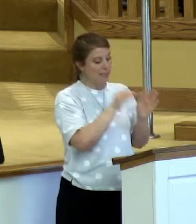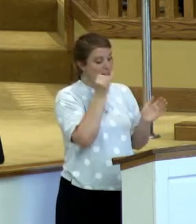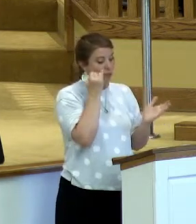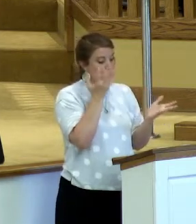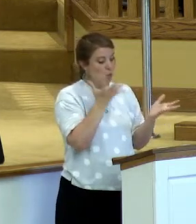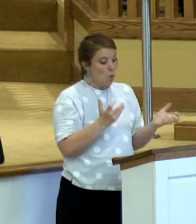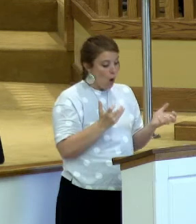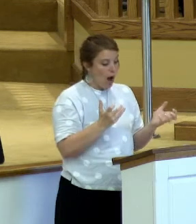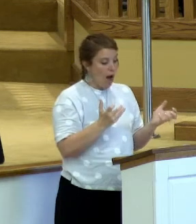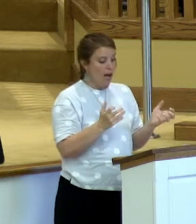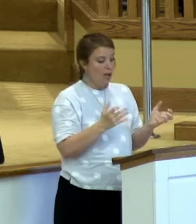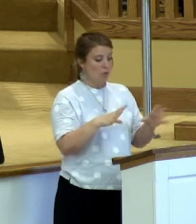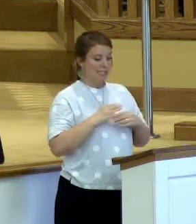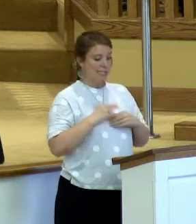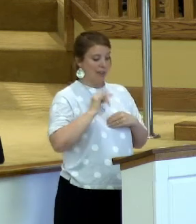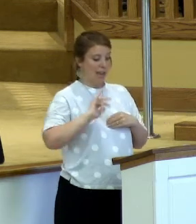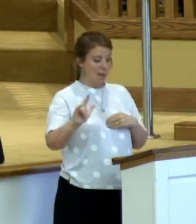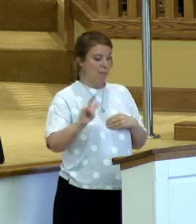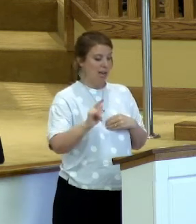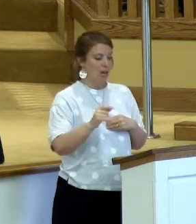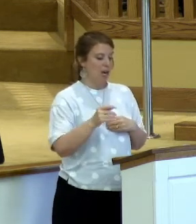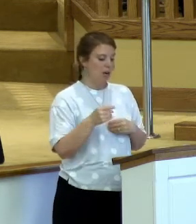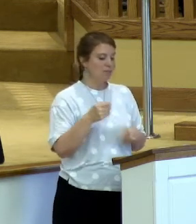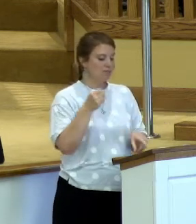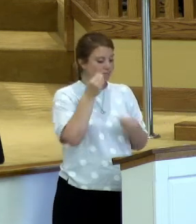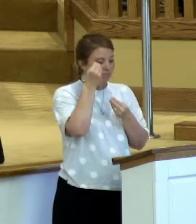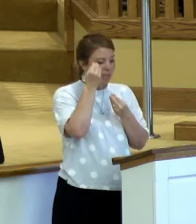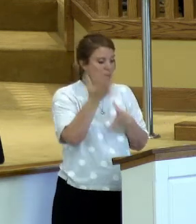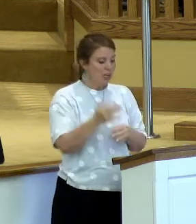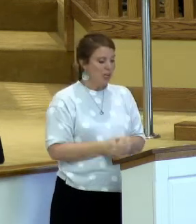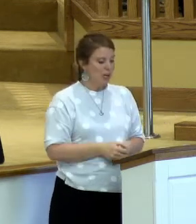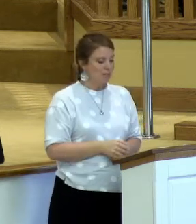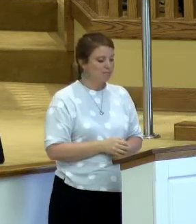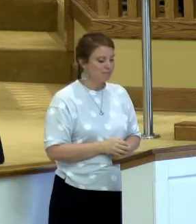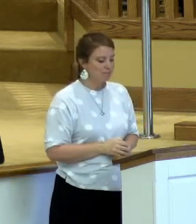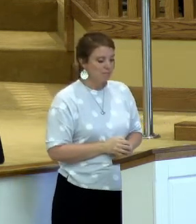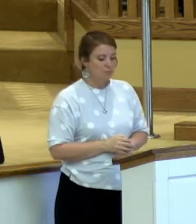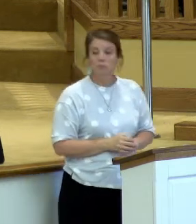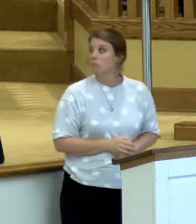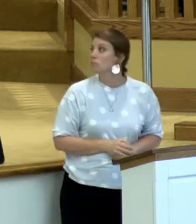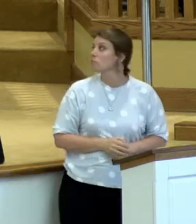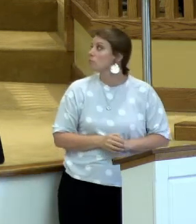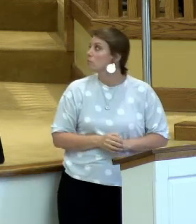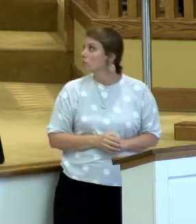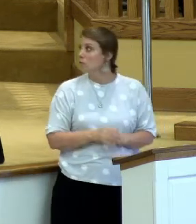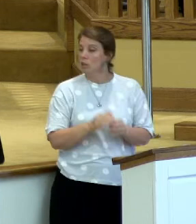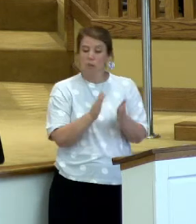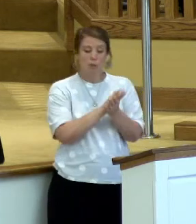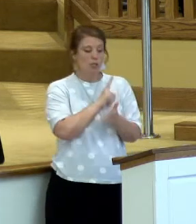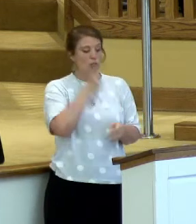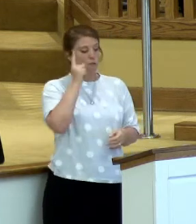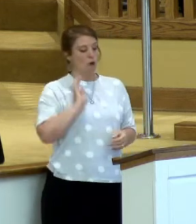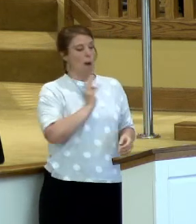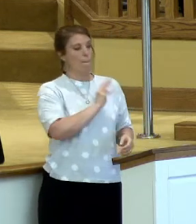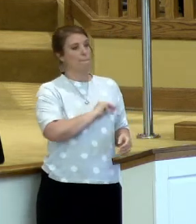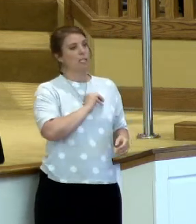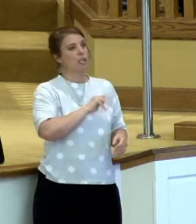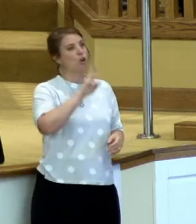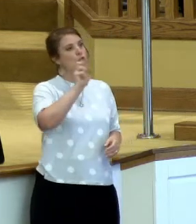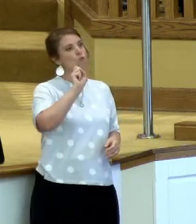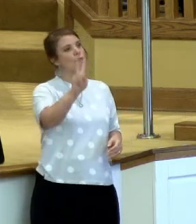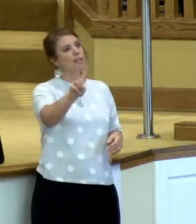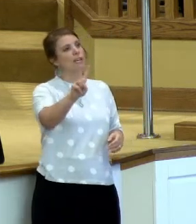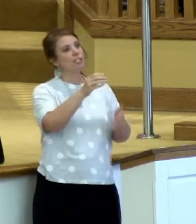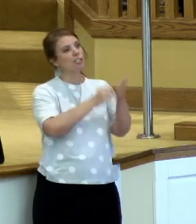All right. Revelation chapter 3. Revelation chapter 3. Pray for our missionaries. Praise the Lord for that.